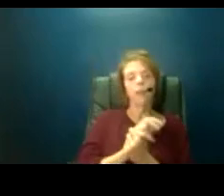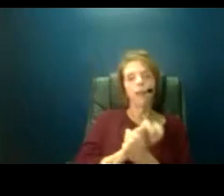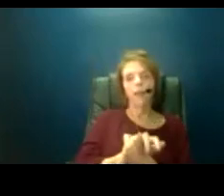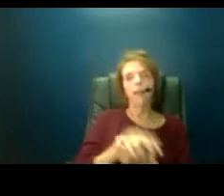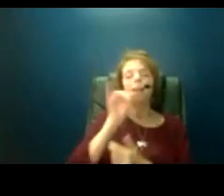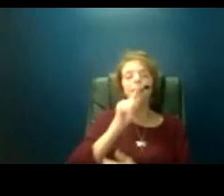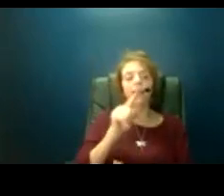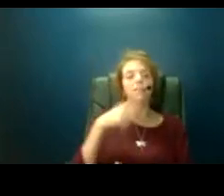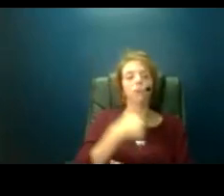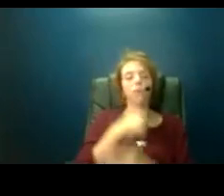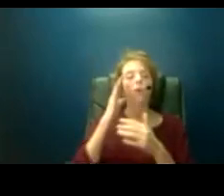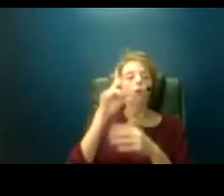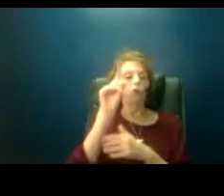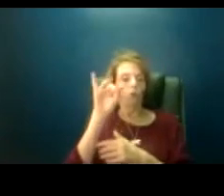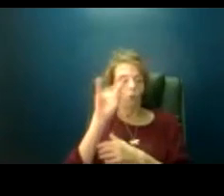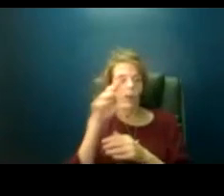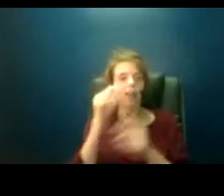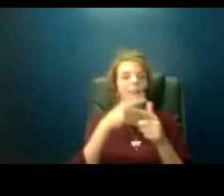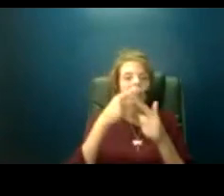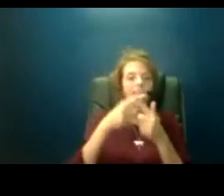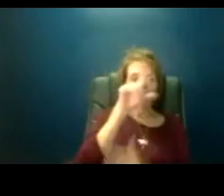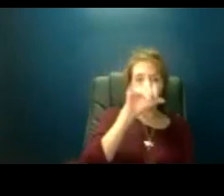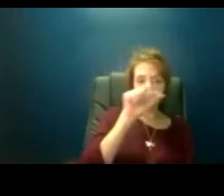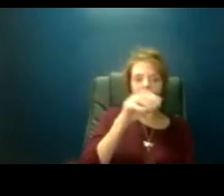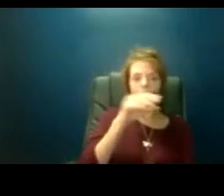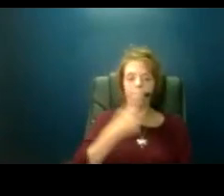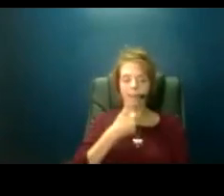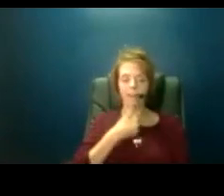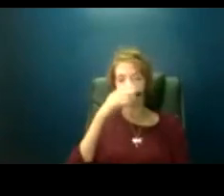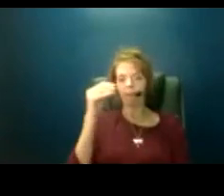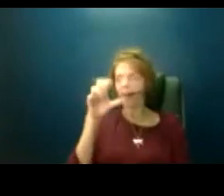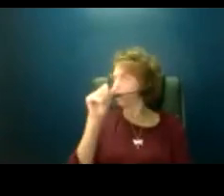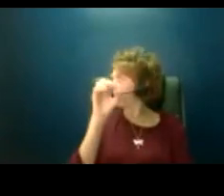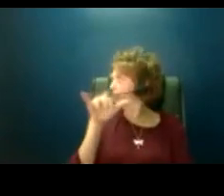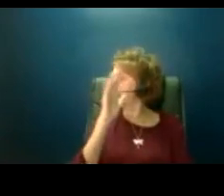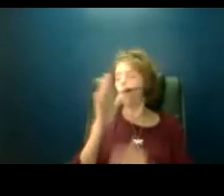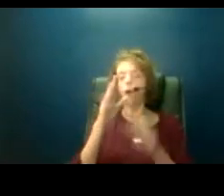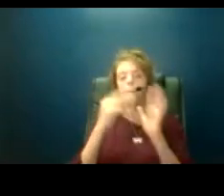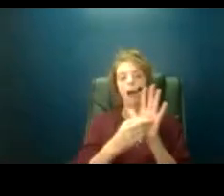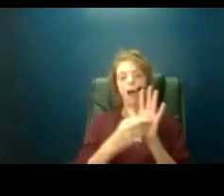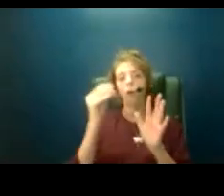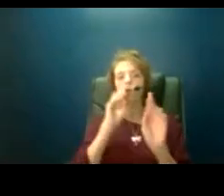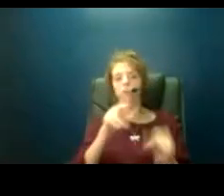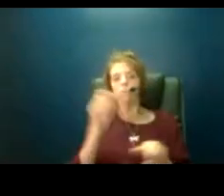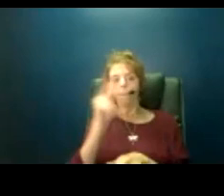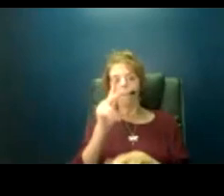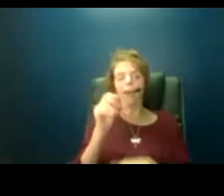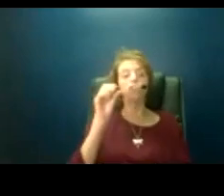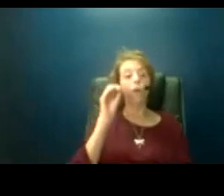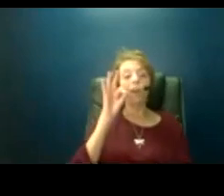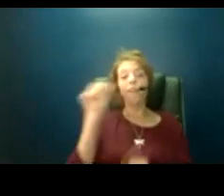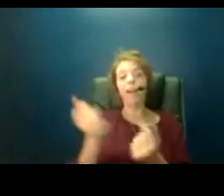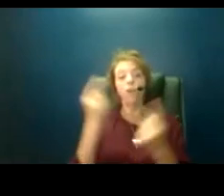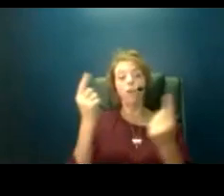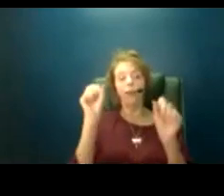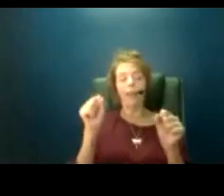we're going to do it, and then Lisa, myself, and Casey will model, and you guys will respond back. So if everybody can